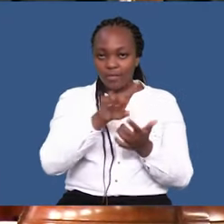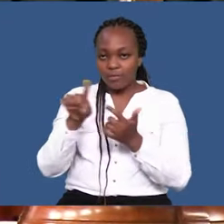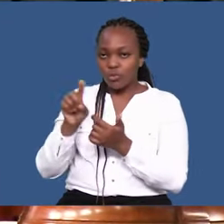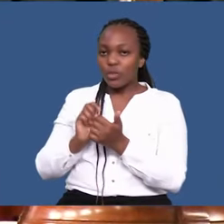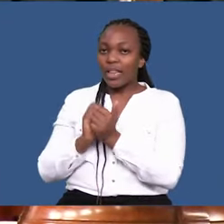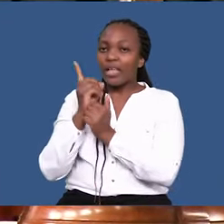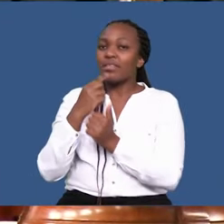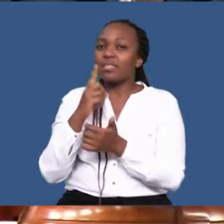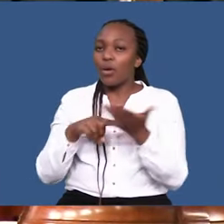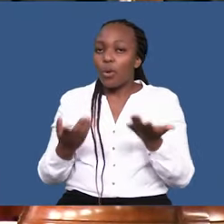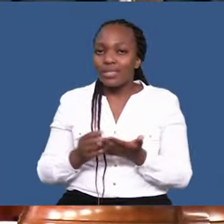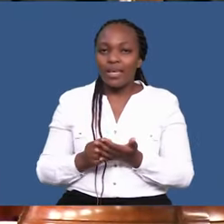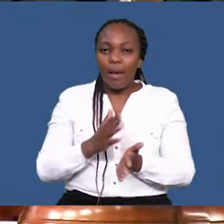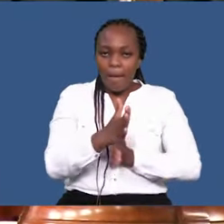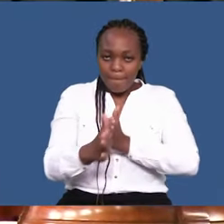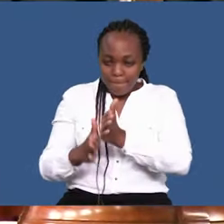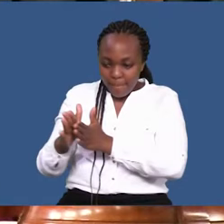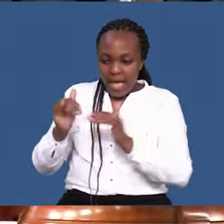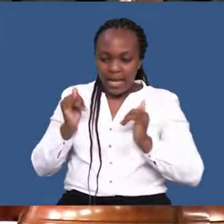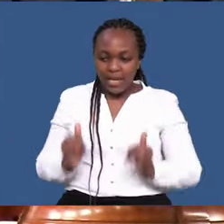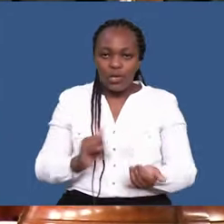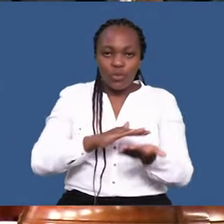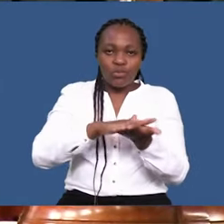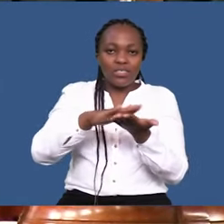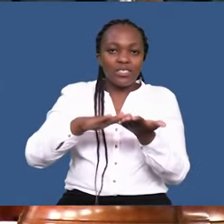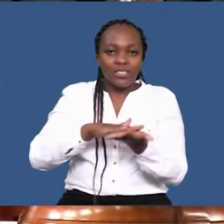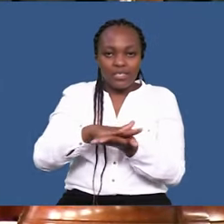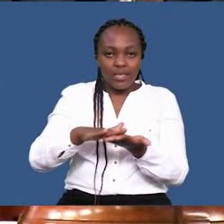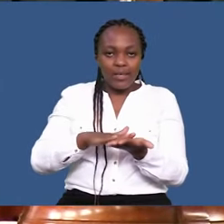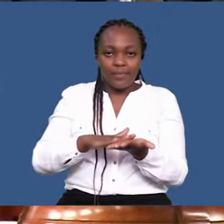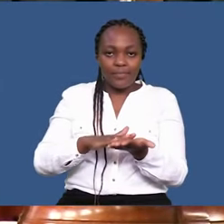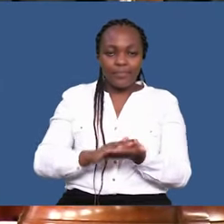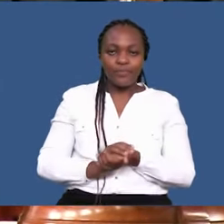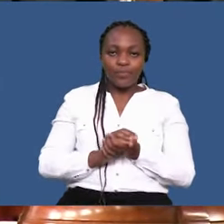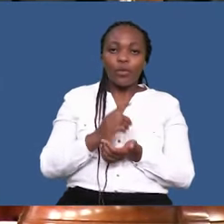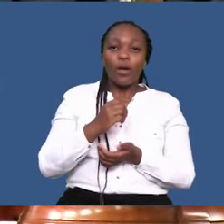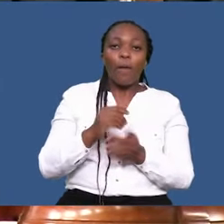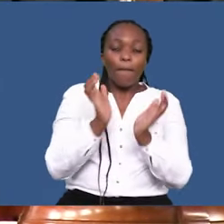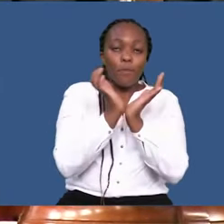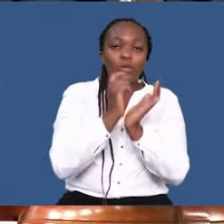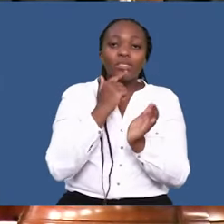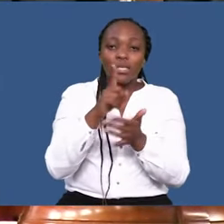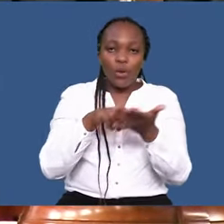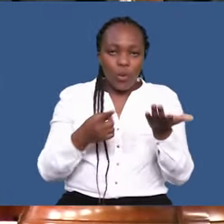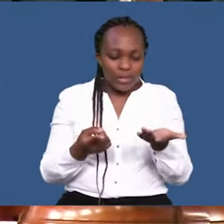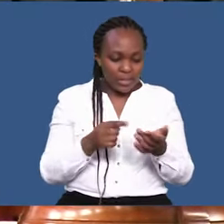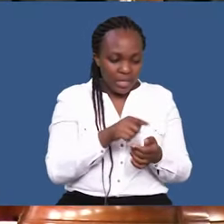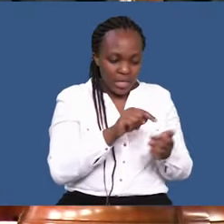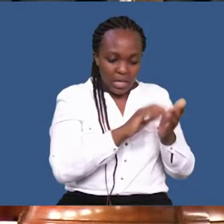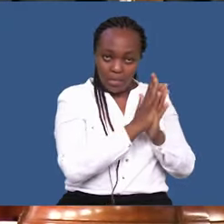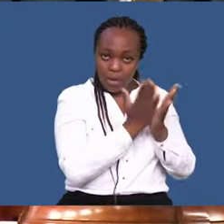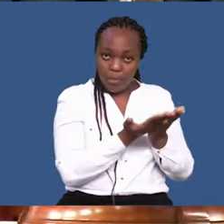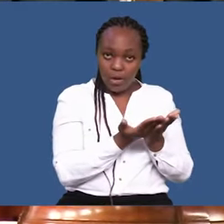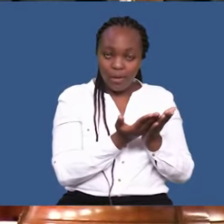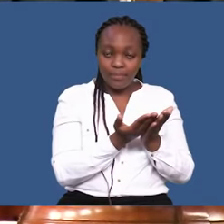new standard. Paul says, put to death therefore whatever belongs to your earthly